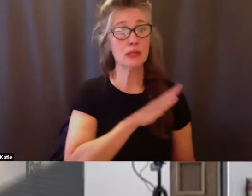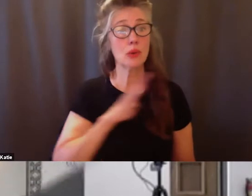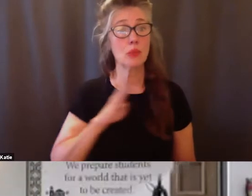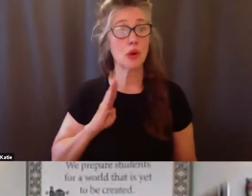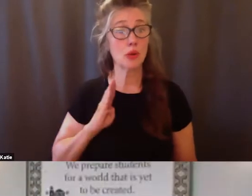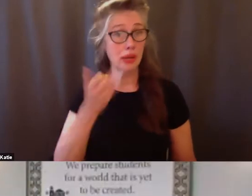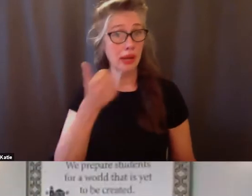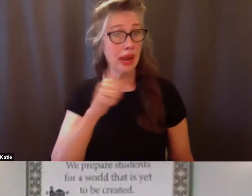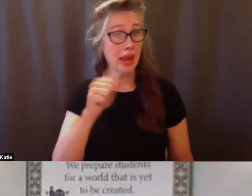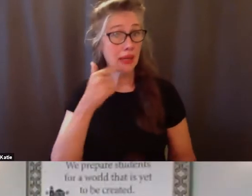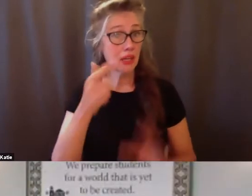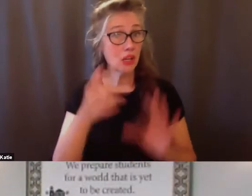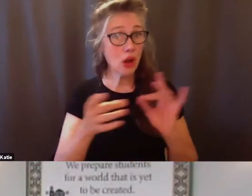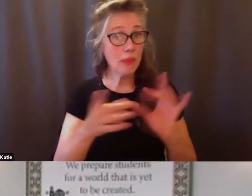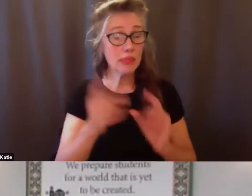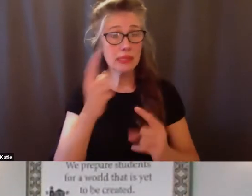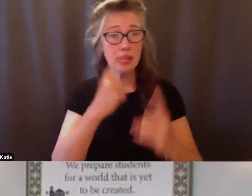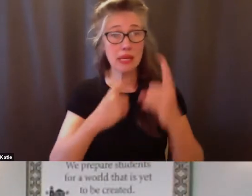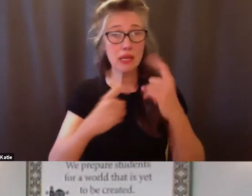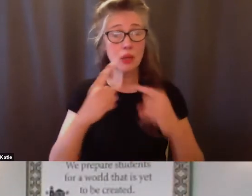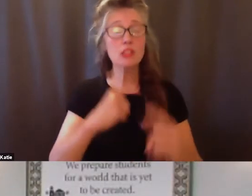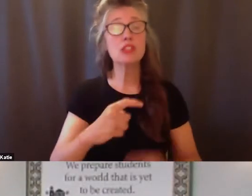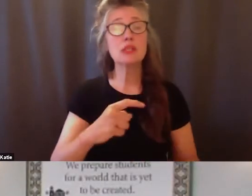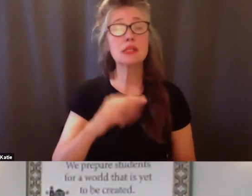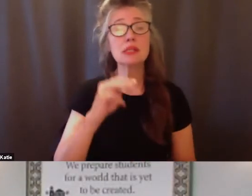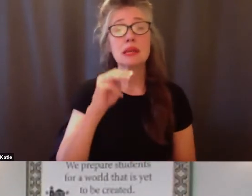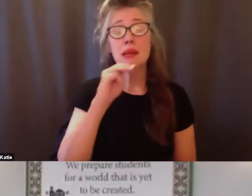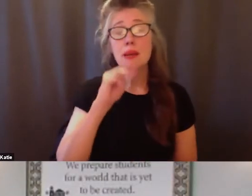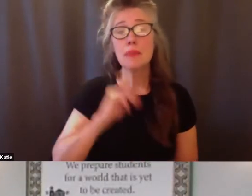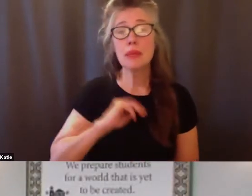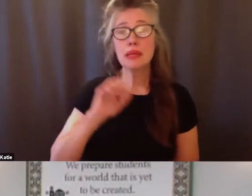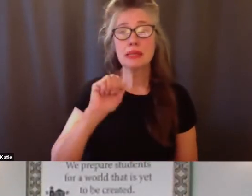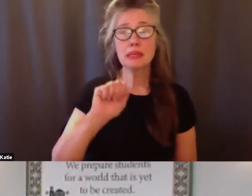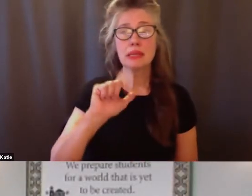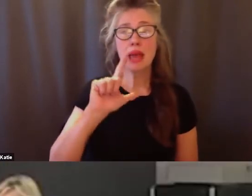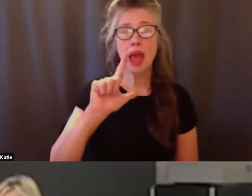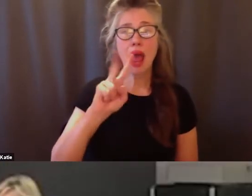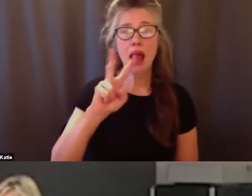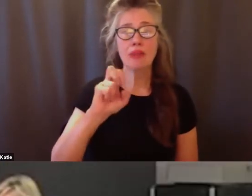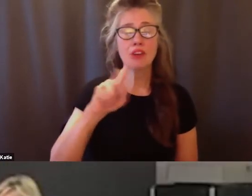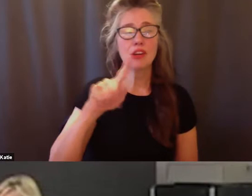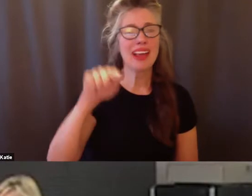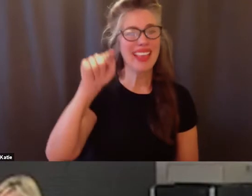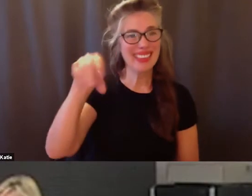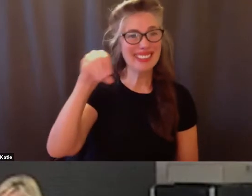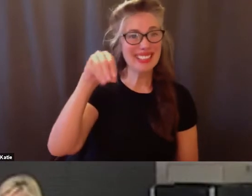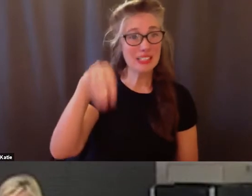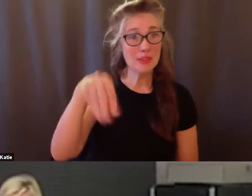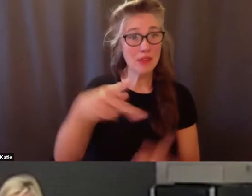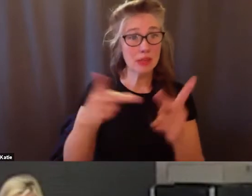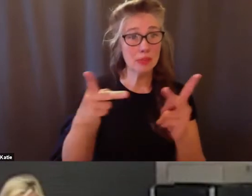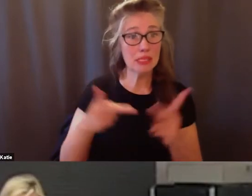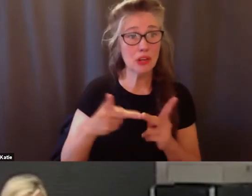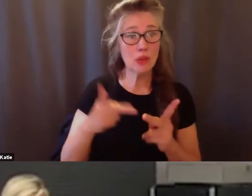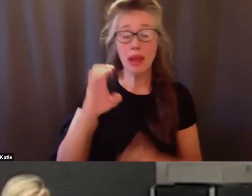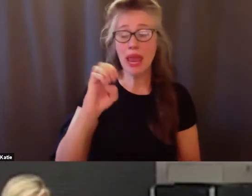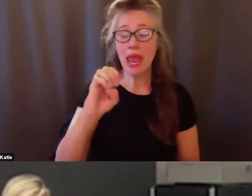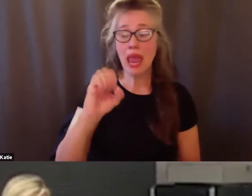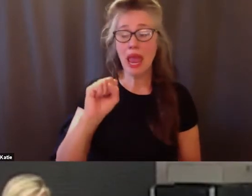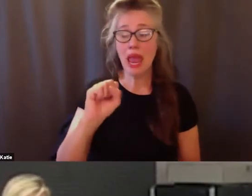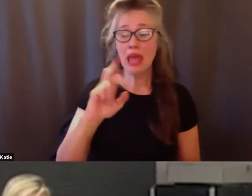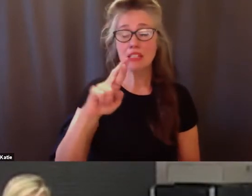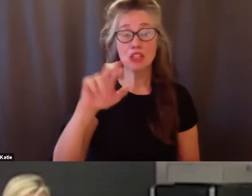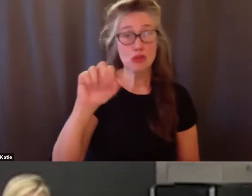questions. Are there any? Ms. Alvarez, please. Since this position is being funded by ESSER funds, are we going to